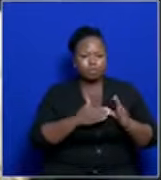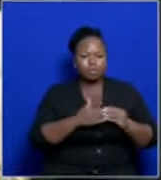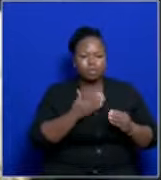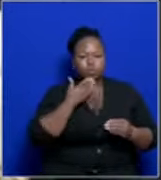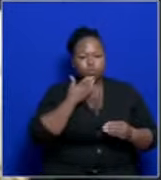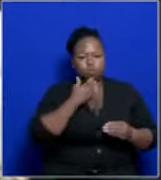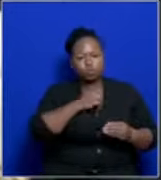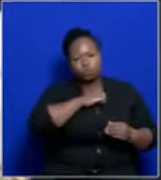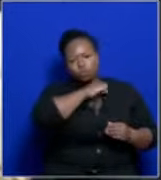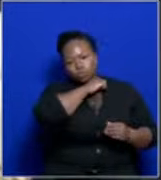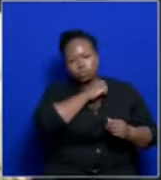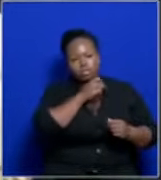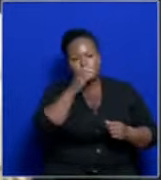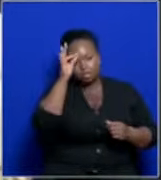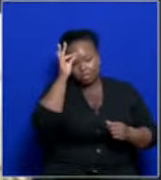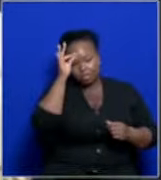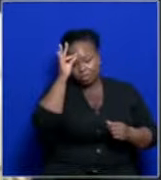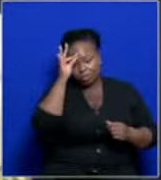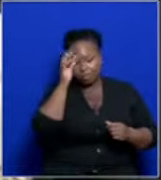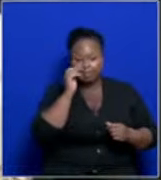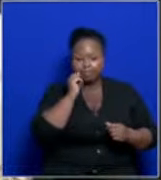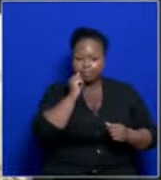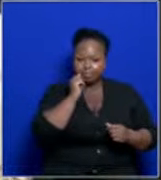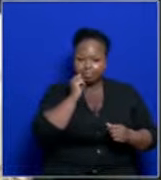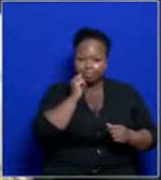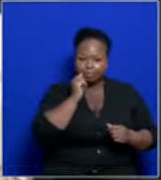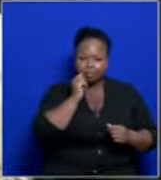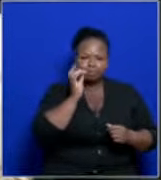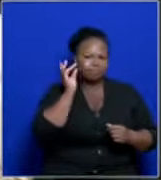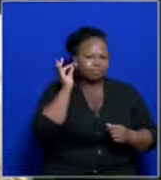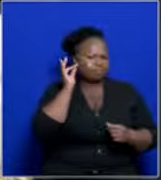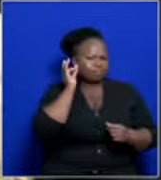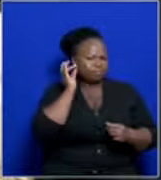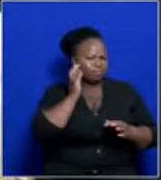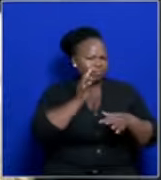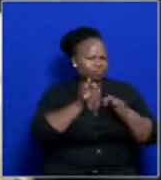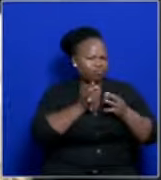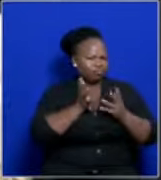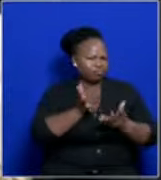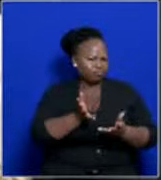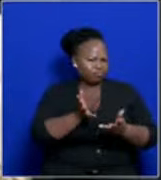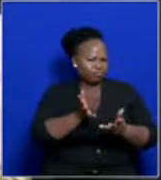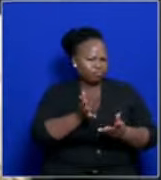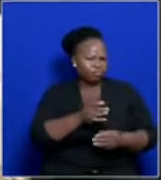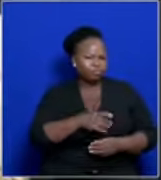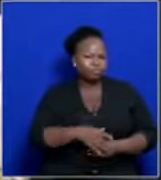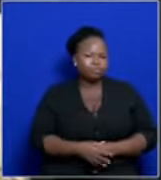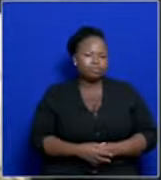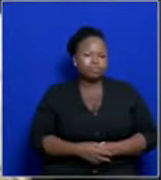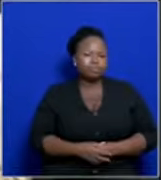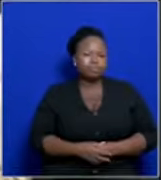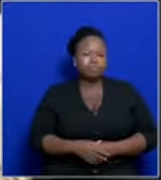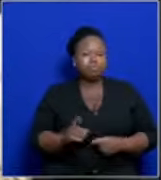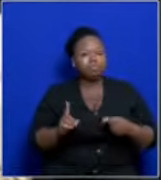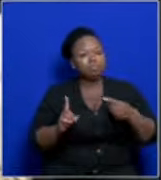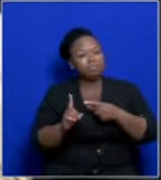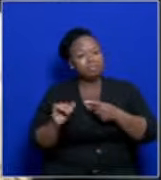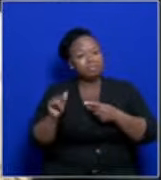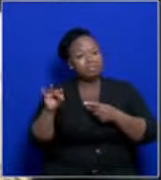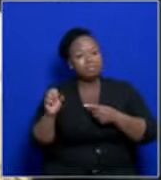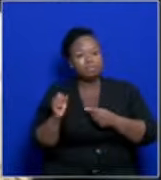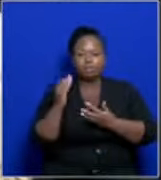police officers to hear an explanation like this, that Spies expected me to do all the